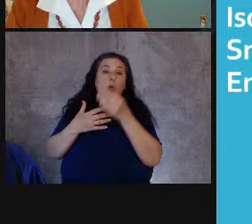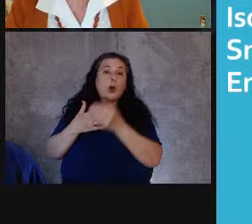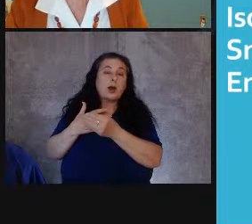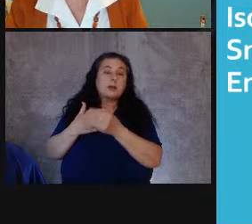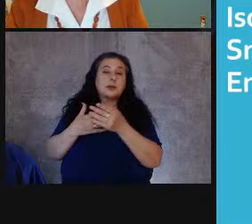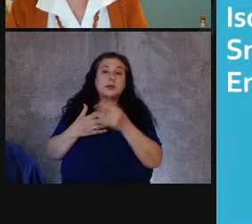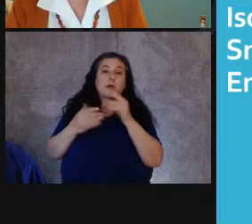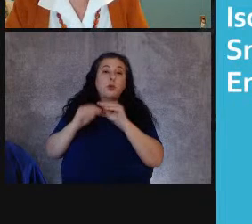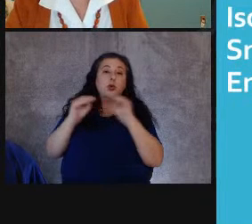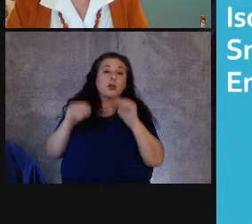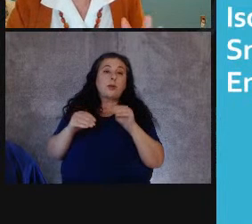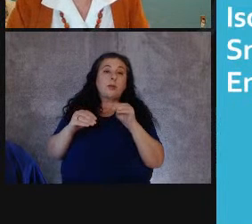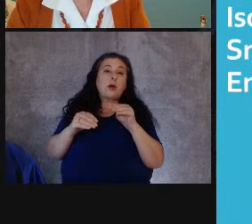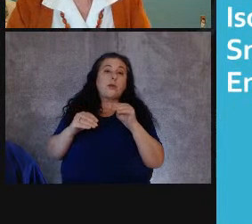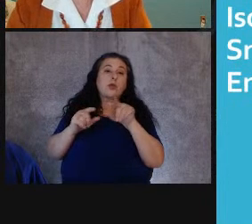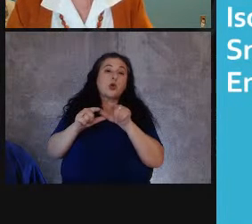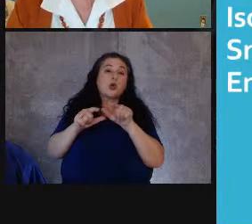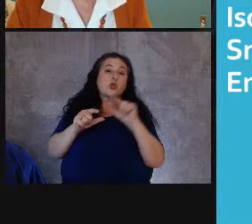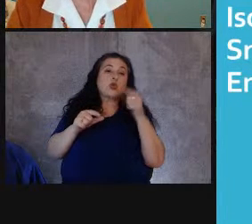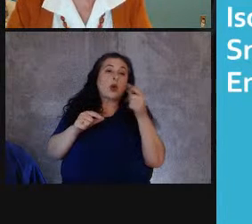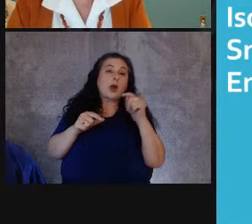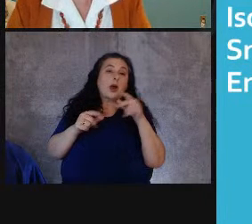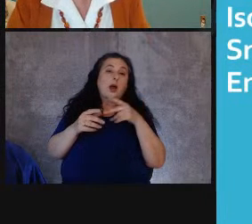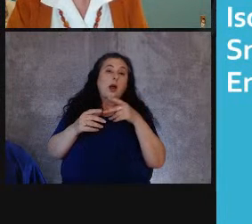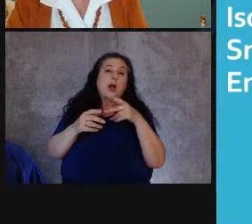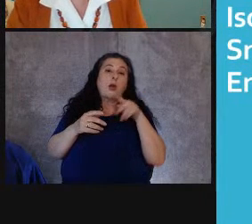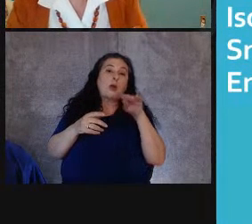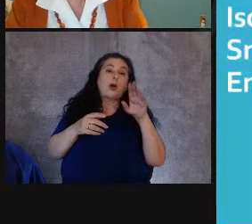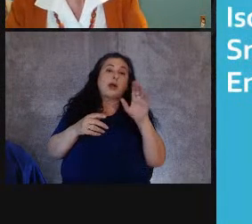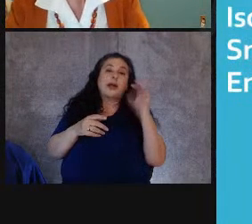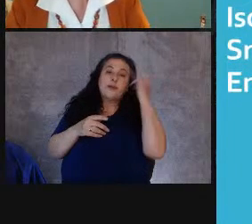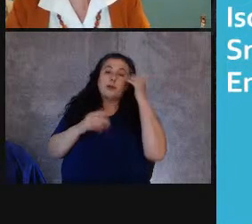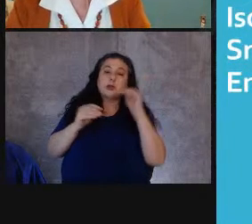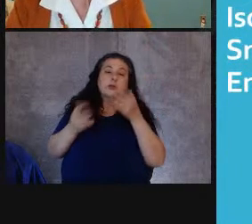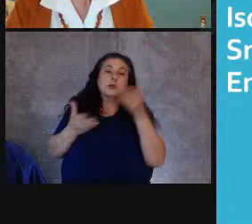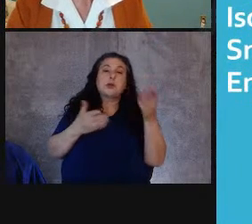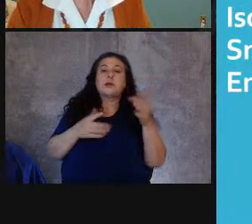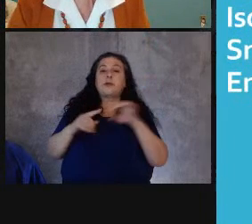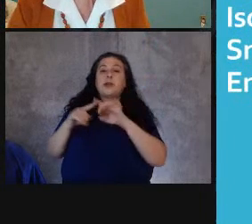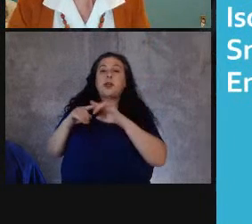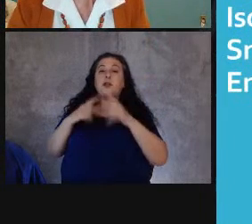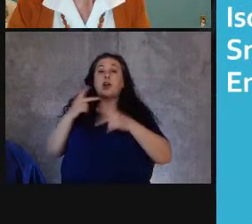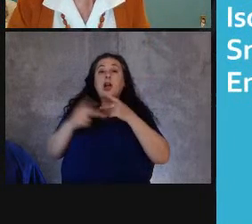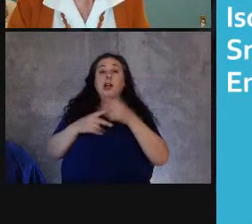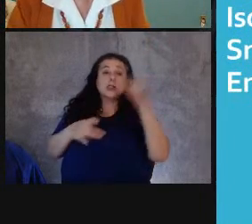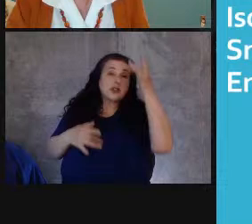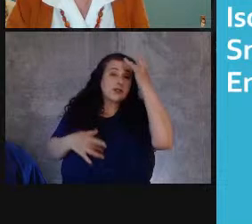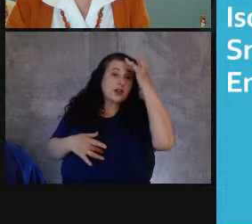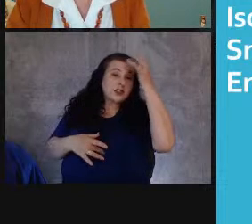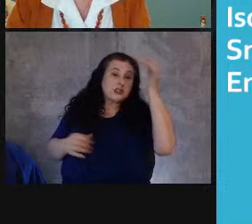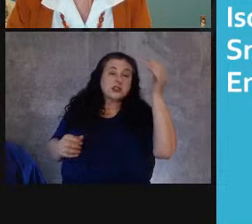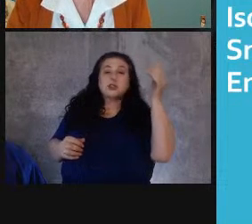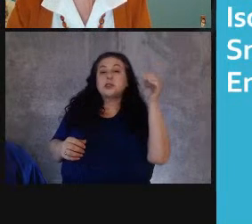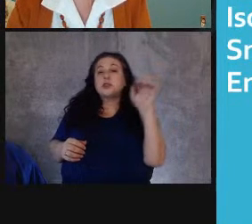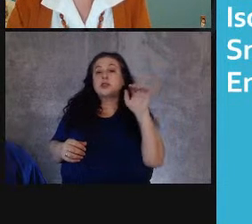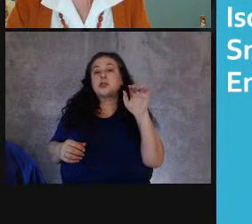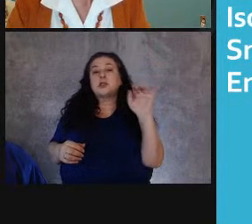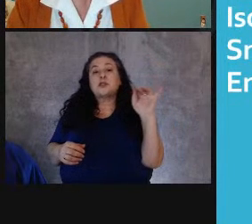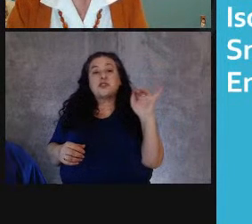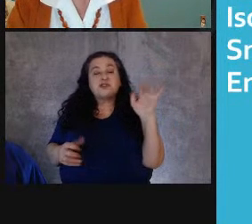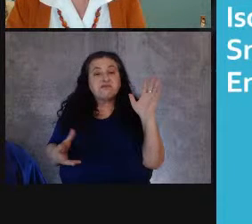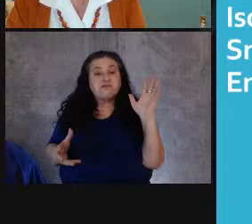the Museum of the Grand Prairie has been offering, you're probably already aware of this, various kinds of infectious diseases and what some